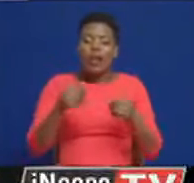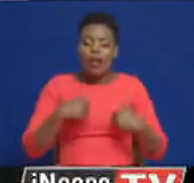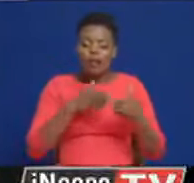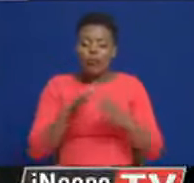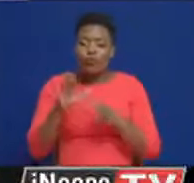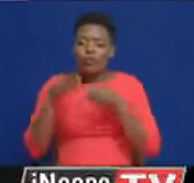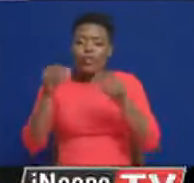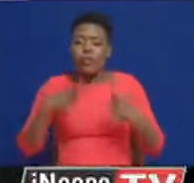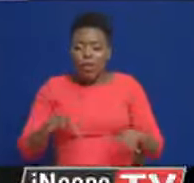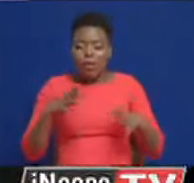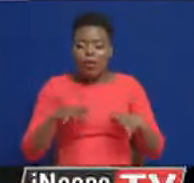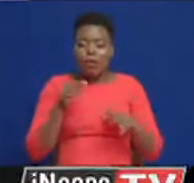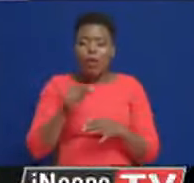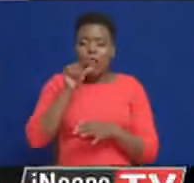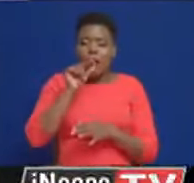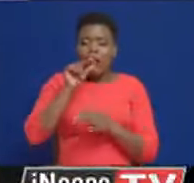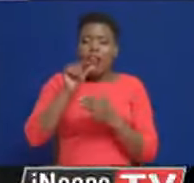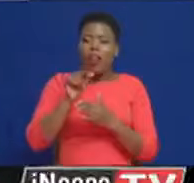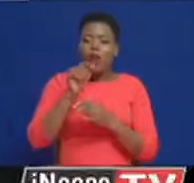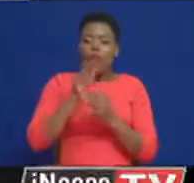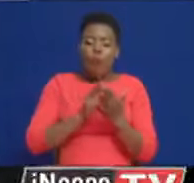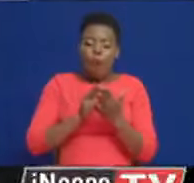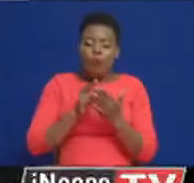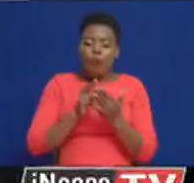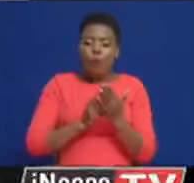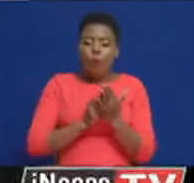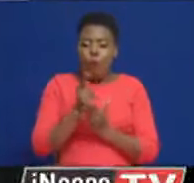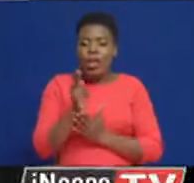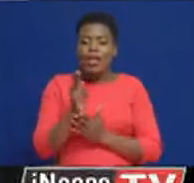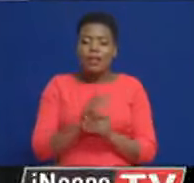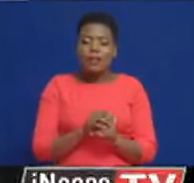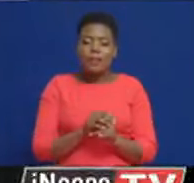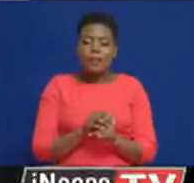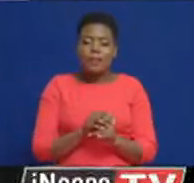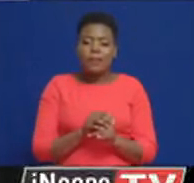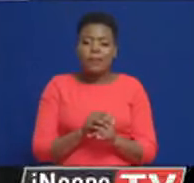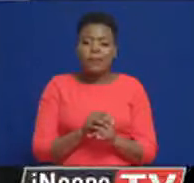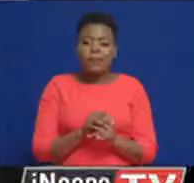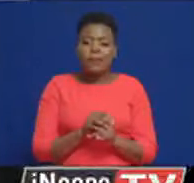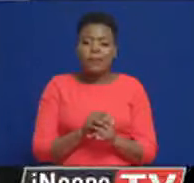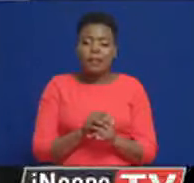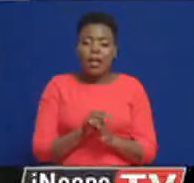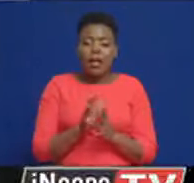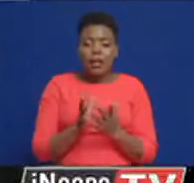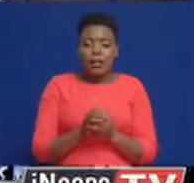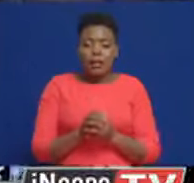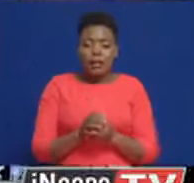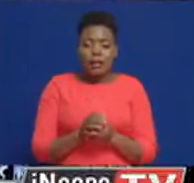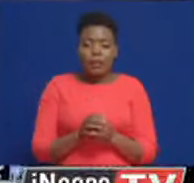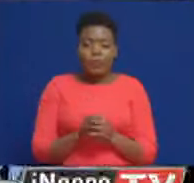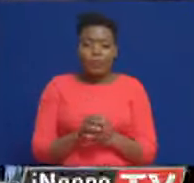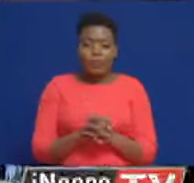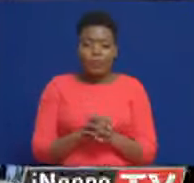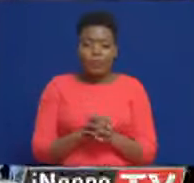giving people Holy Communion, because you are going to tell us stop Holy Communion, which is a sacrament, which we cannot avoid doing it.